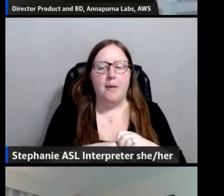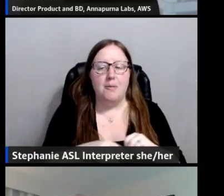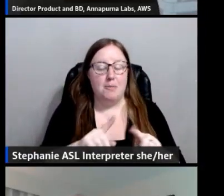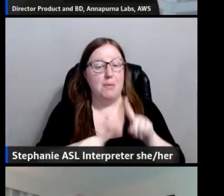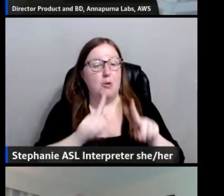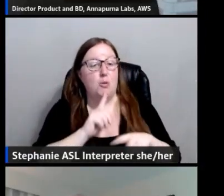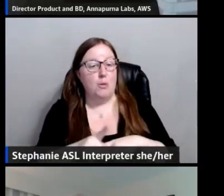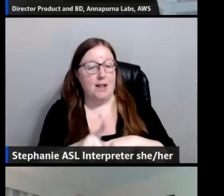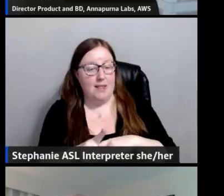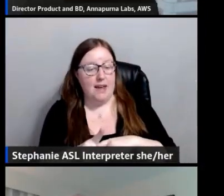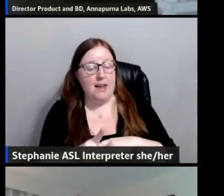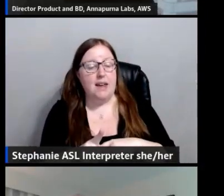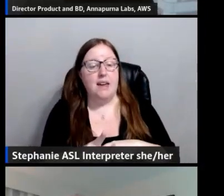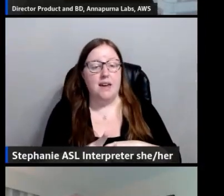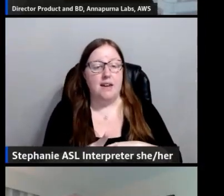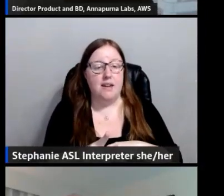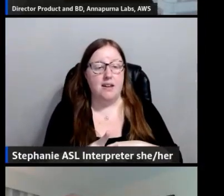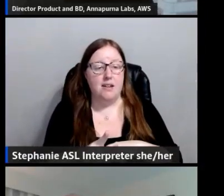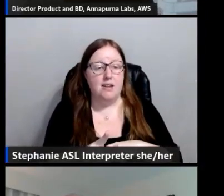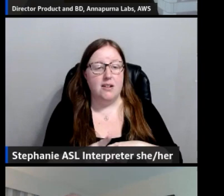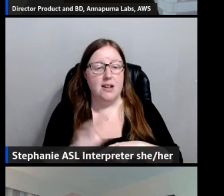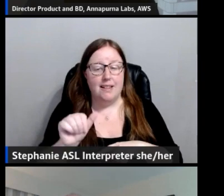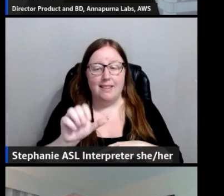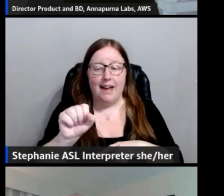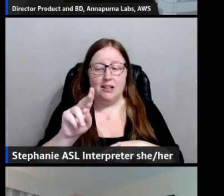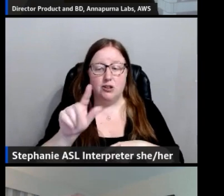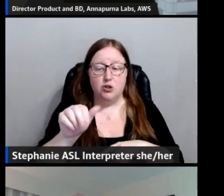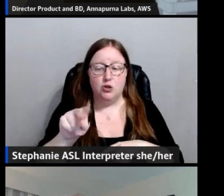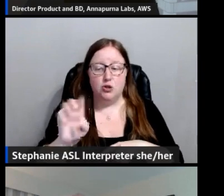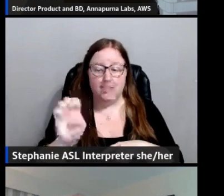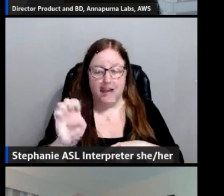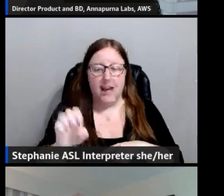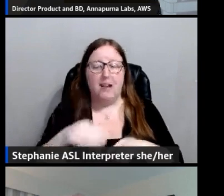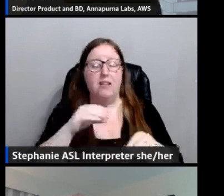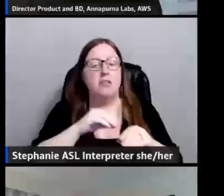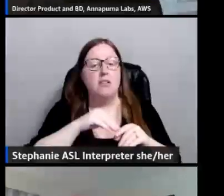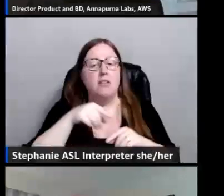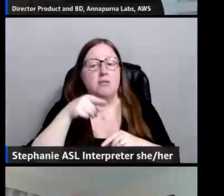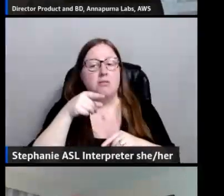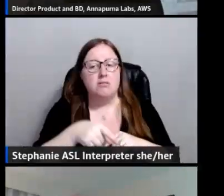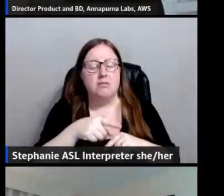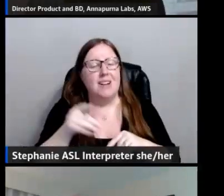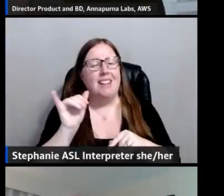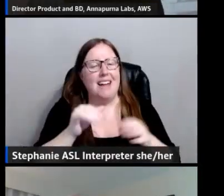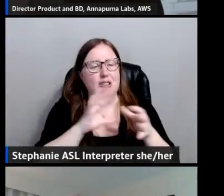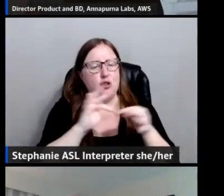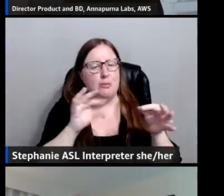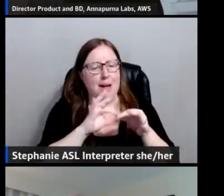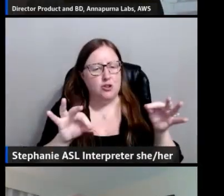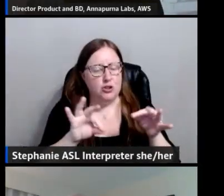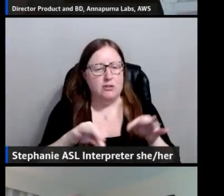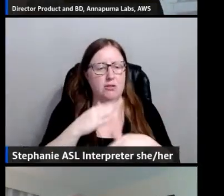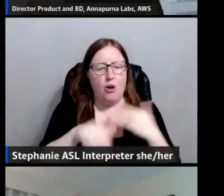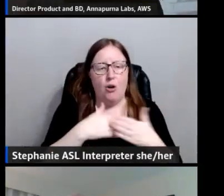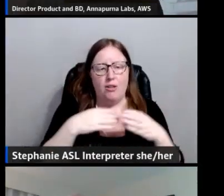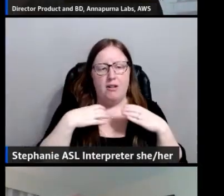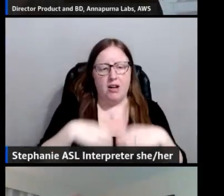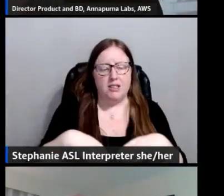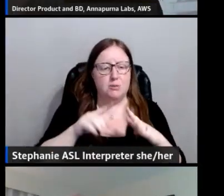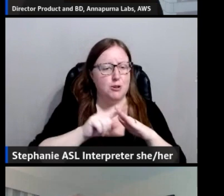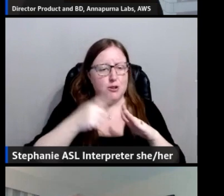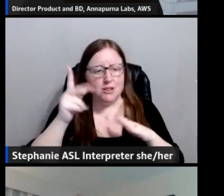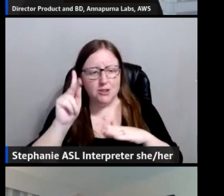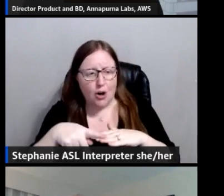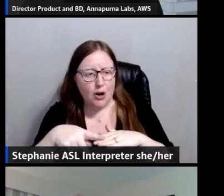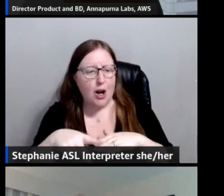it's like Suzanne mentioned, it's a productivity tool that our customers are the startups and